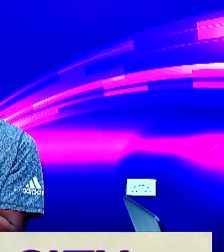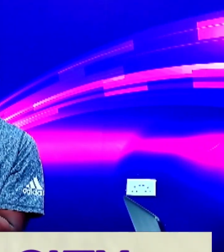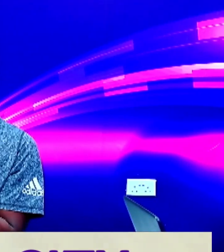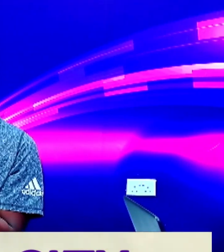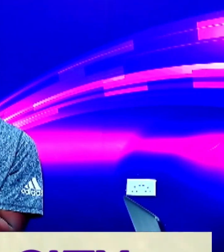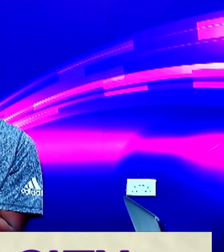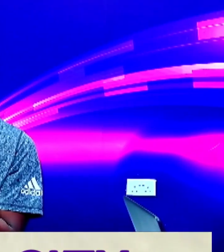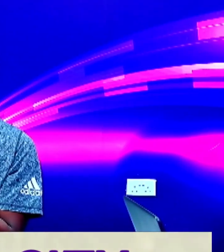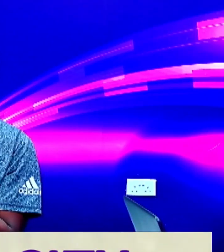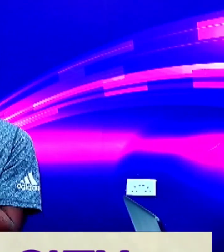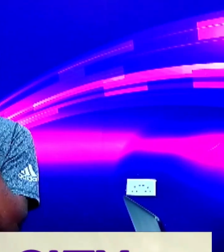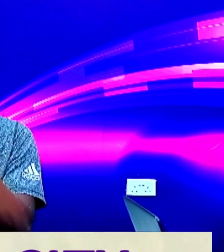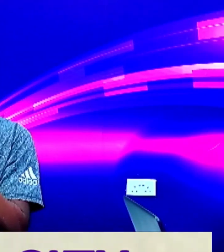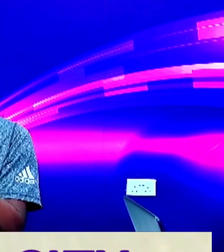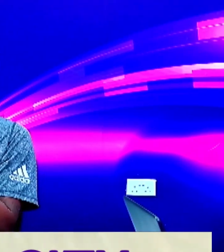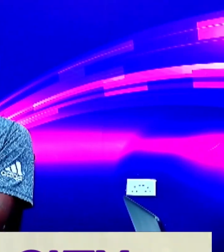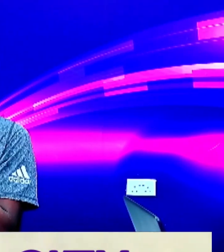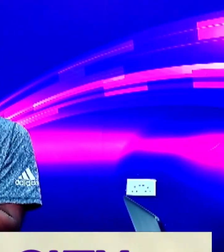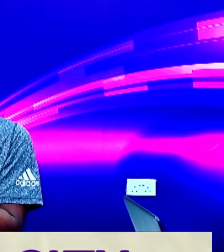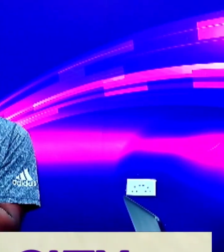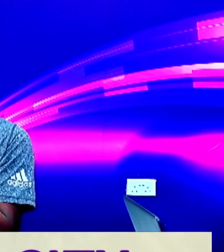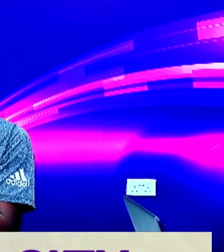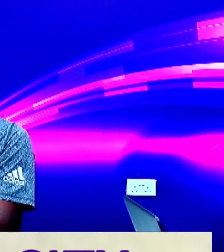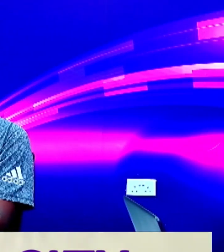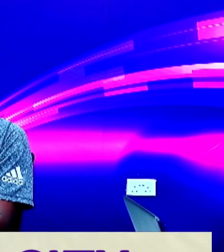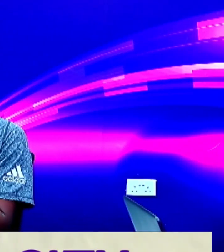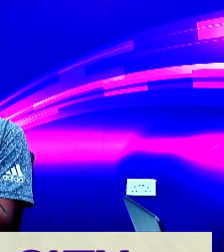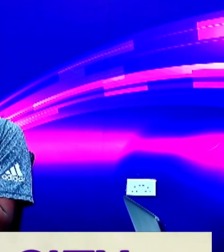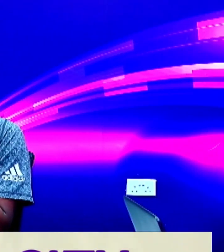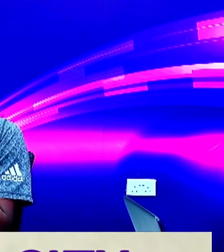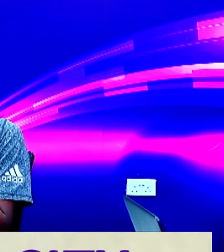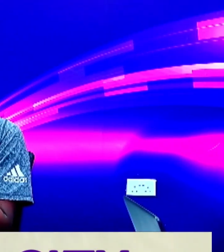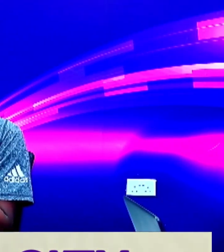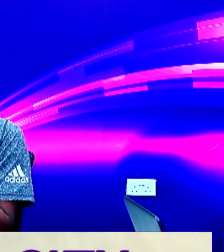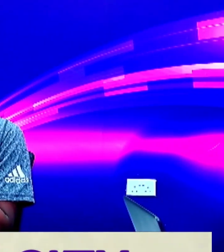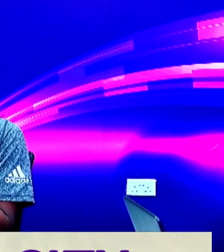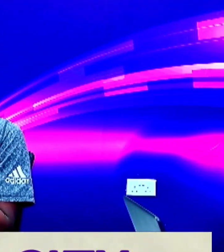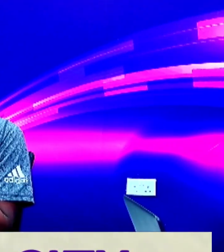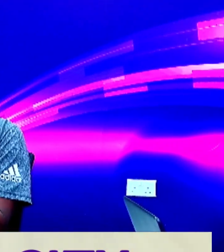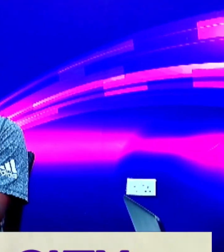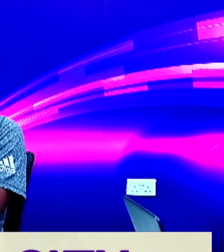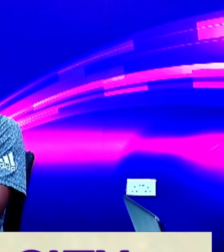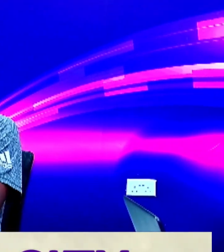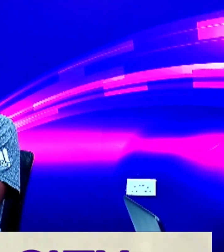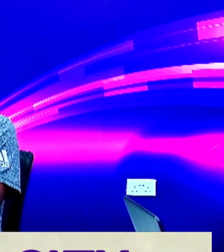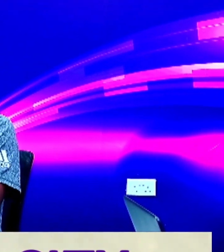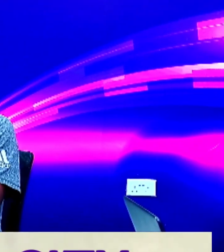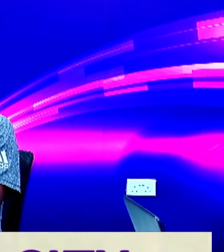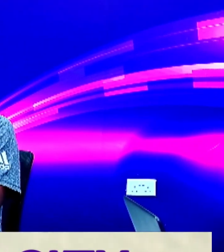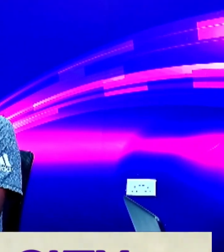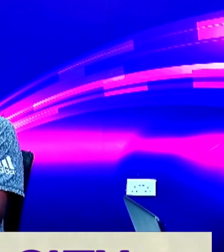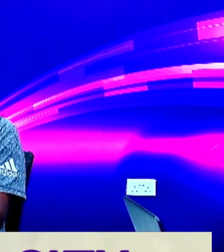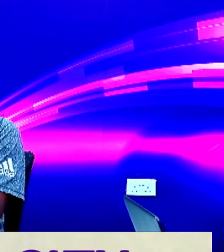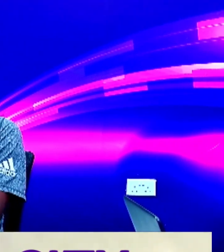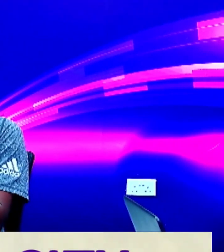last season in the league, Man U finished number 16 in the league, somewhere there. I